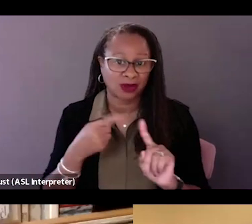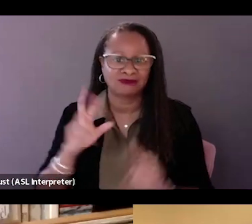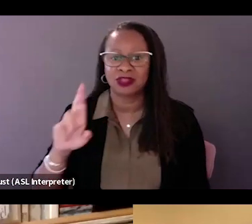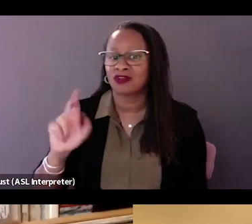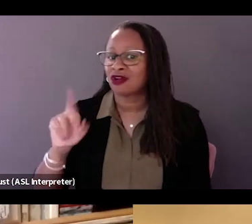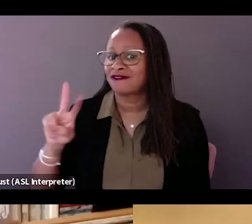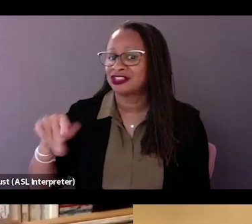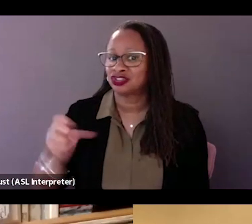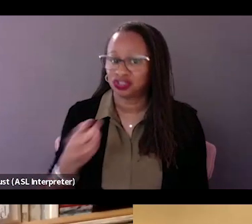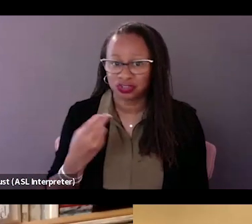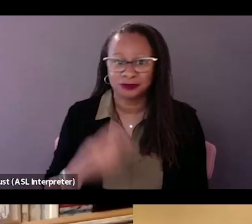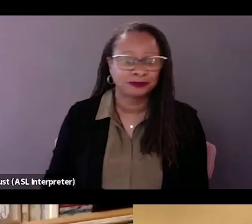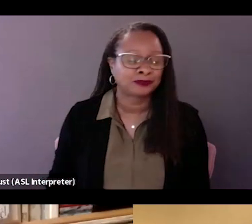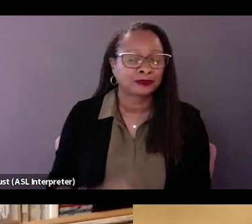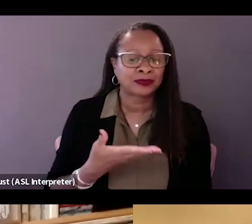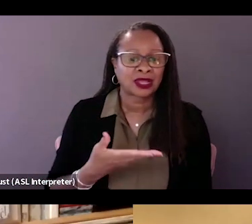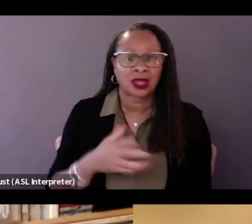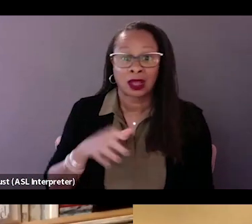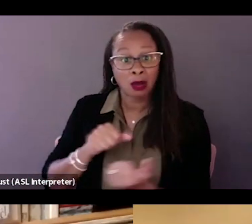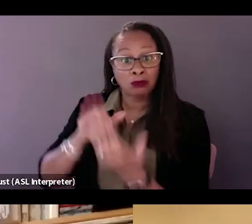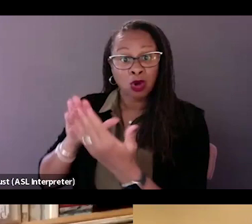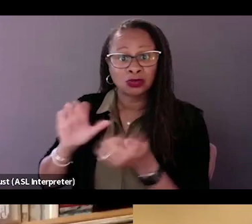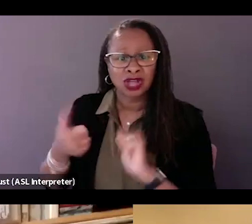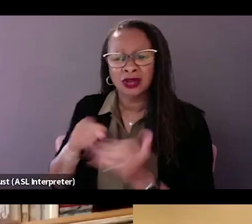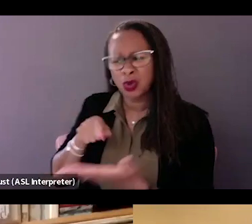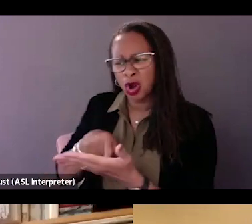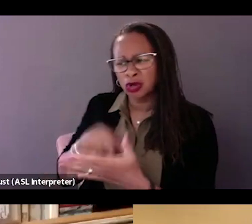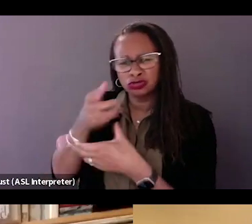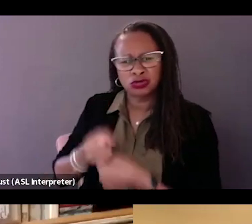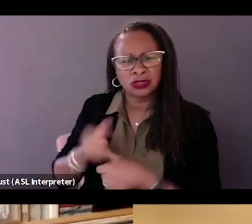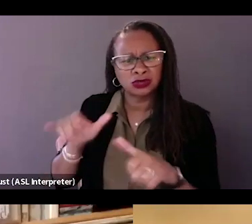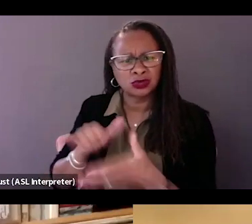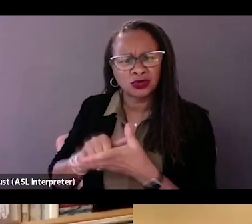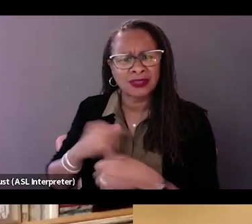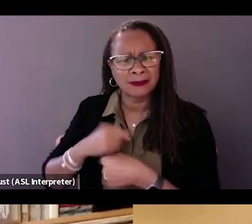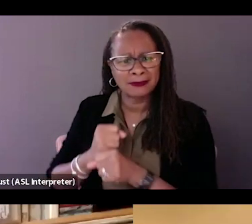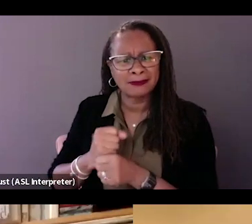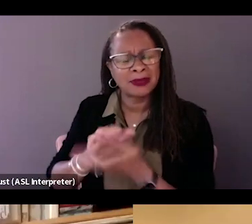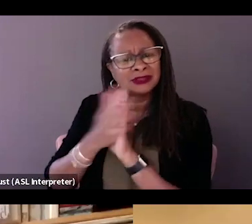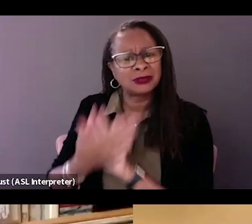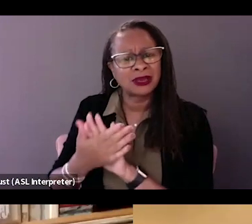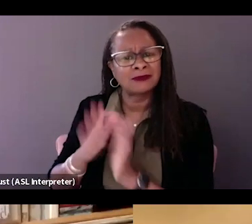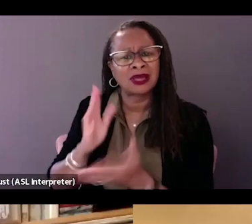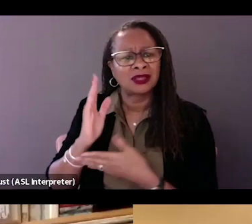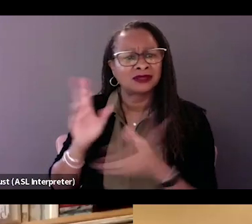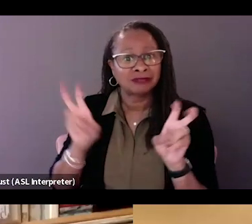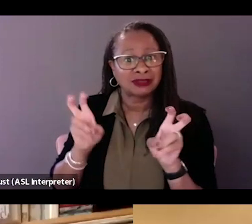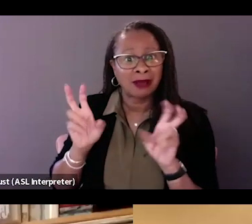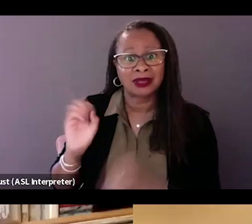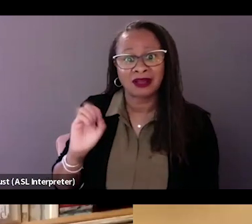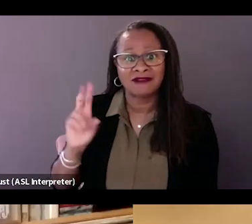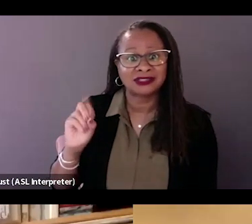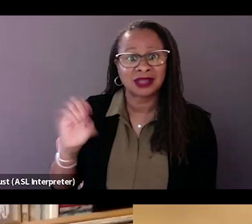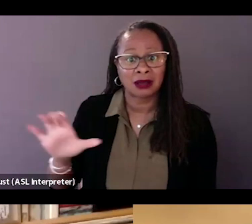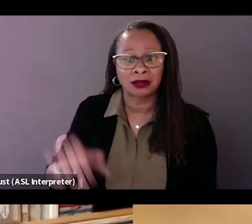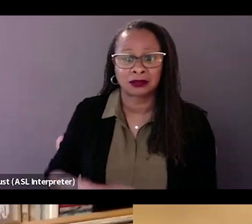So do you approach him? I mean, how do you earn his trust to be the subject of a documentary? I mean, I